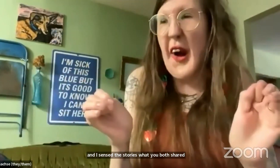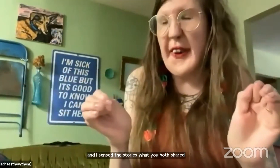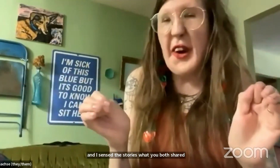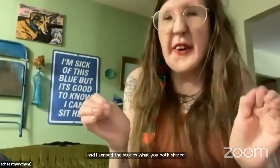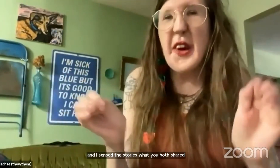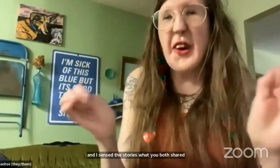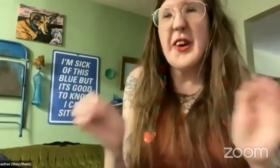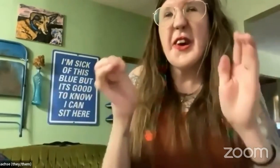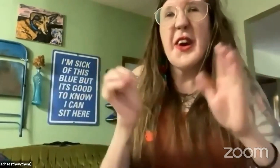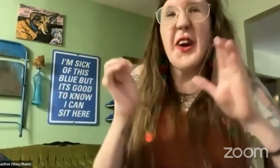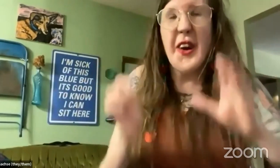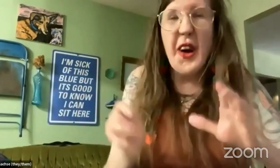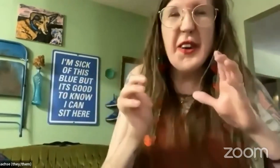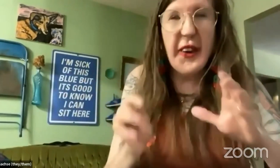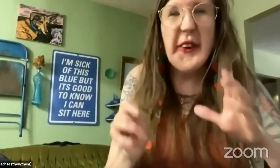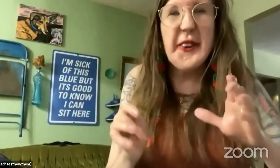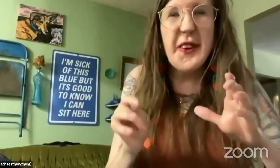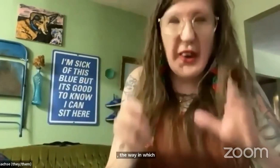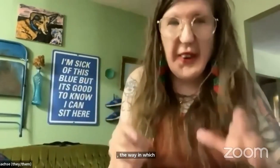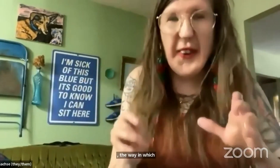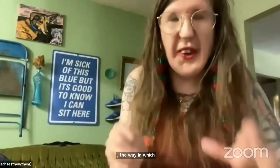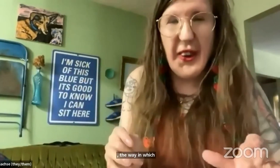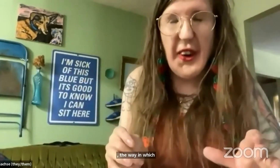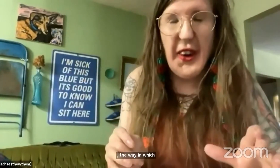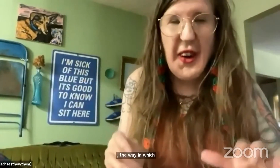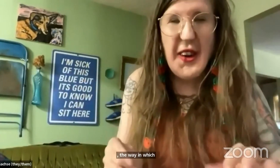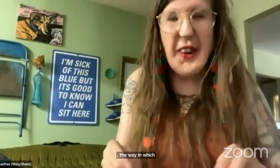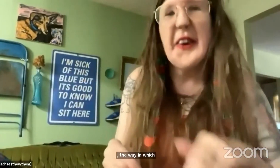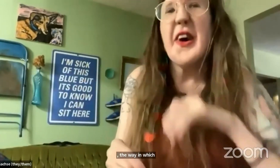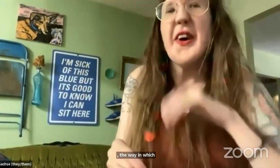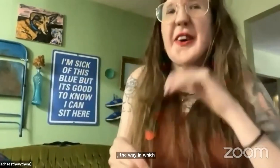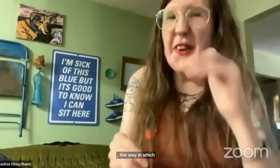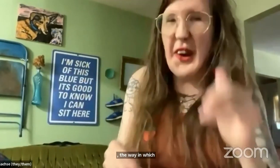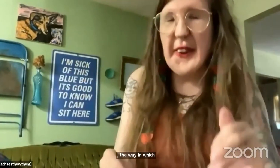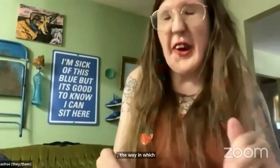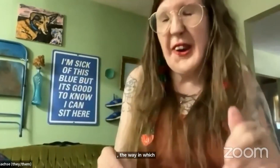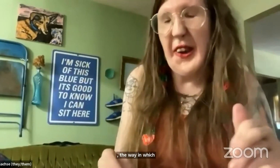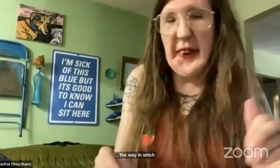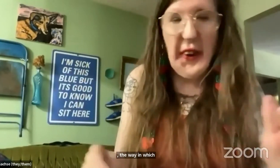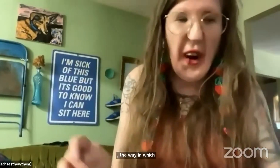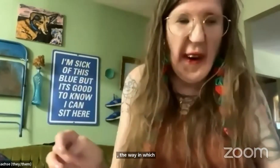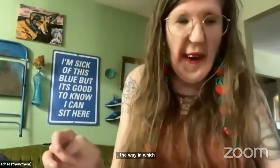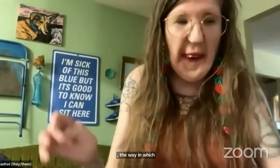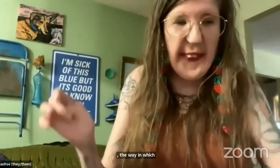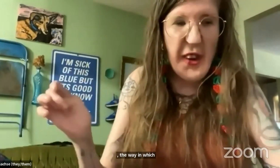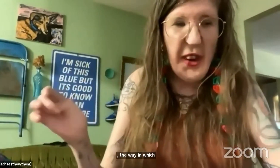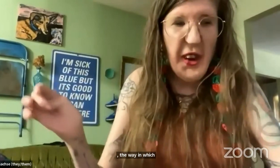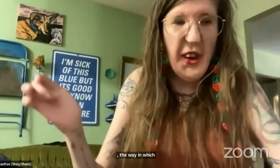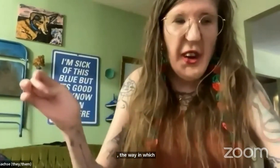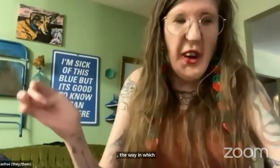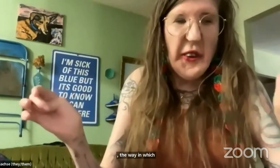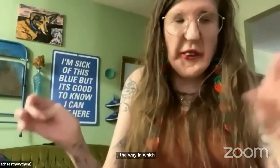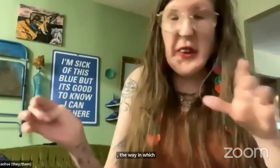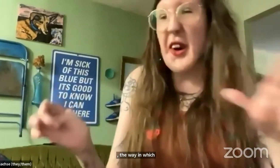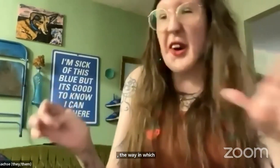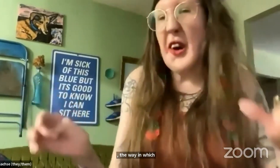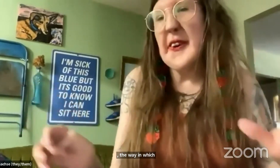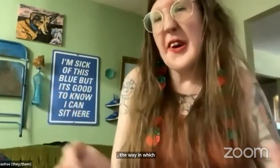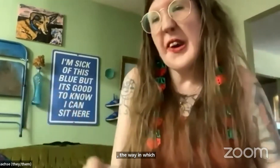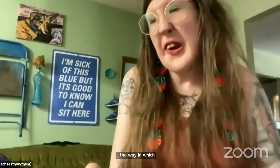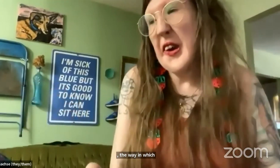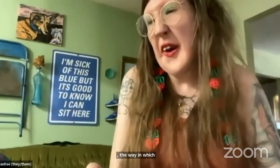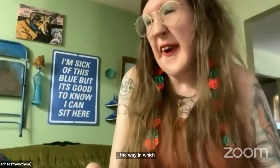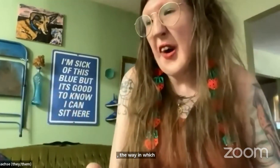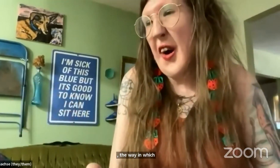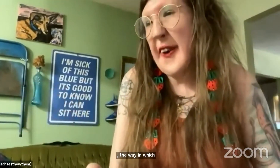institutional warehousing, whether it's in a long-term care facility, sorry, I'll try to speak slower, or in